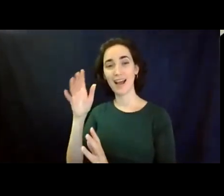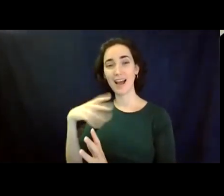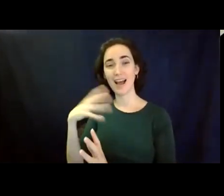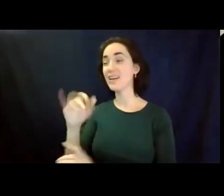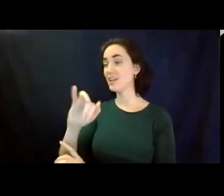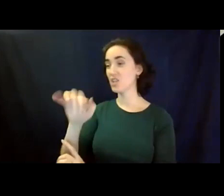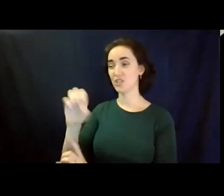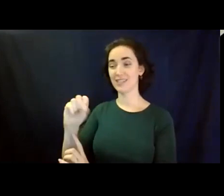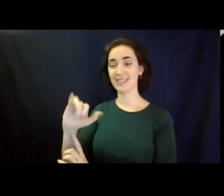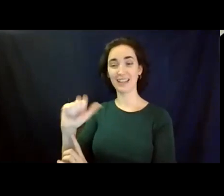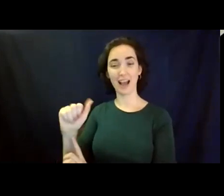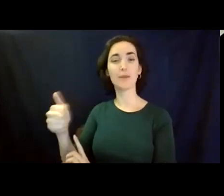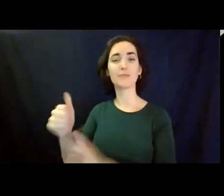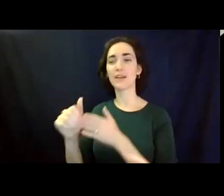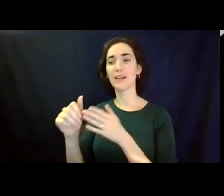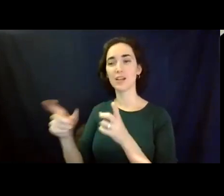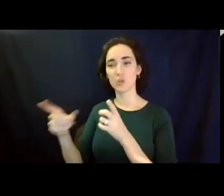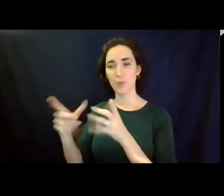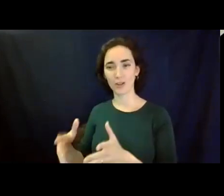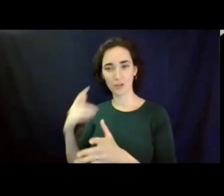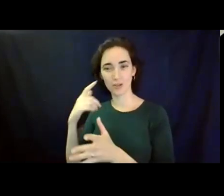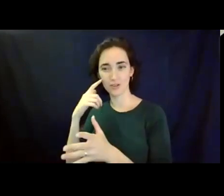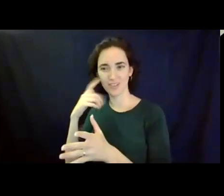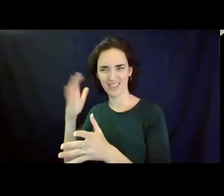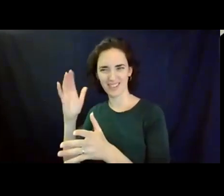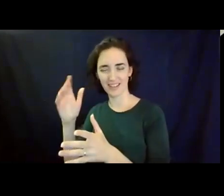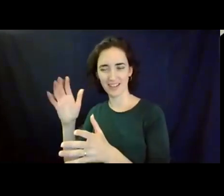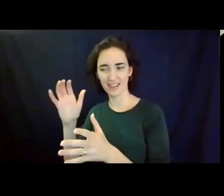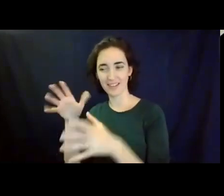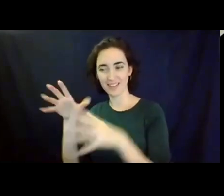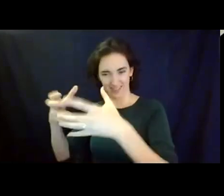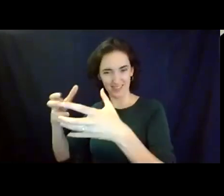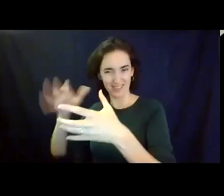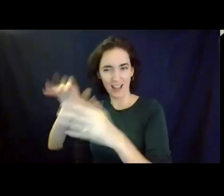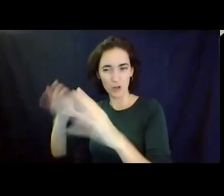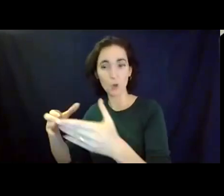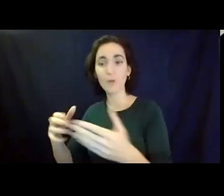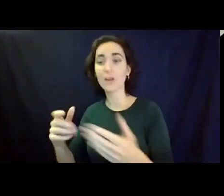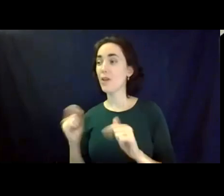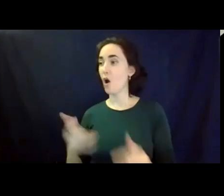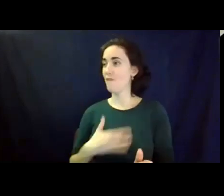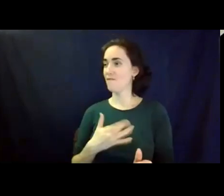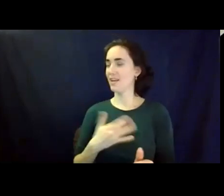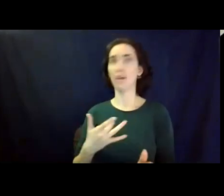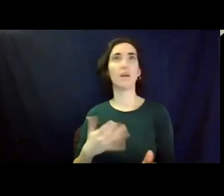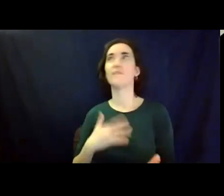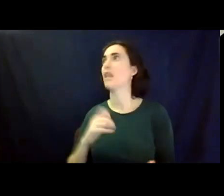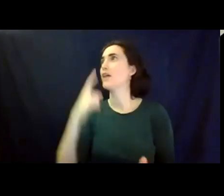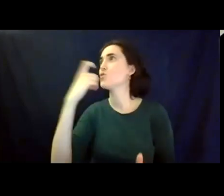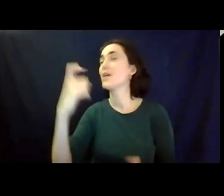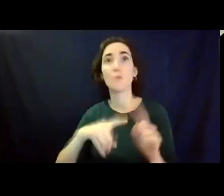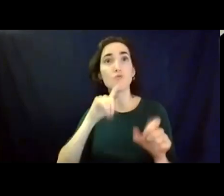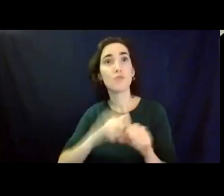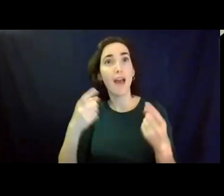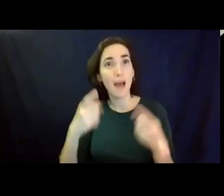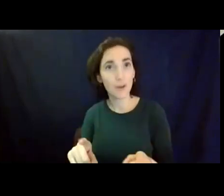of the directors of Drake Mamas Louisiana. And to this day, we were all like, that feels like a fever dream, but we did that and we made an